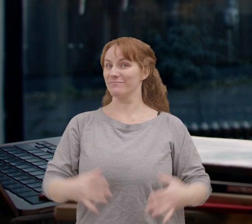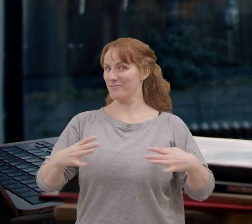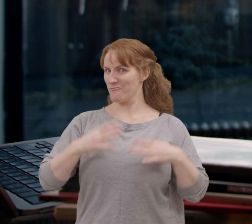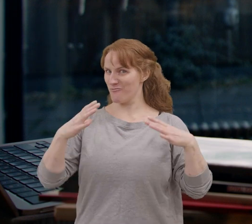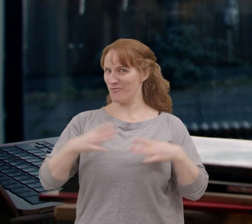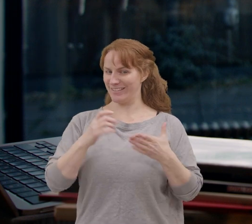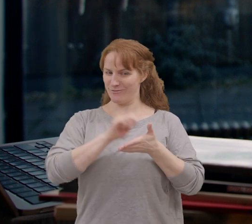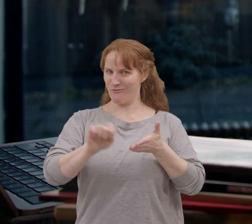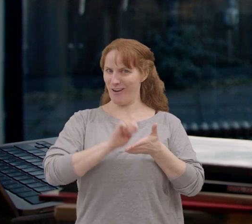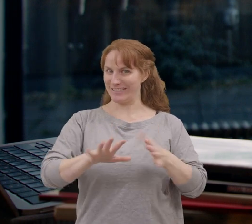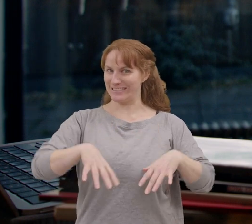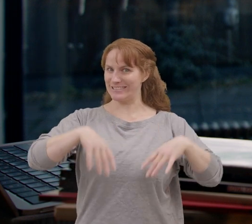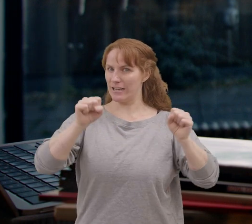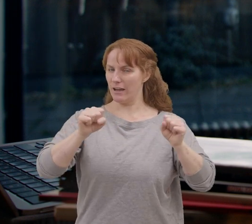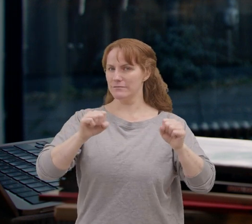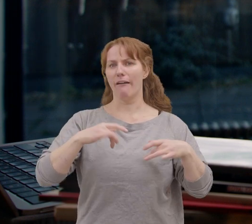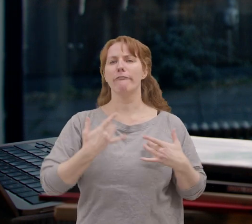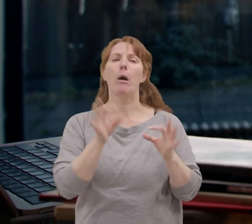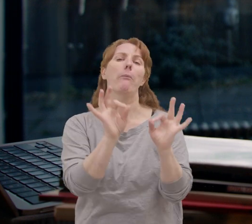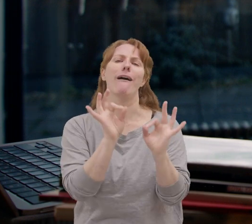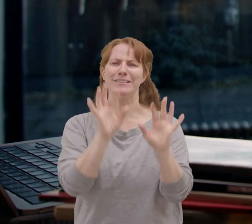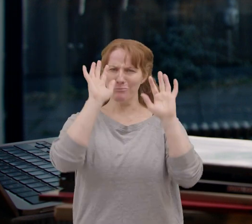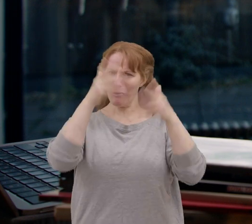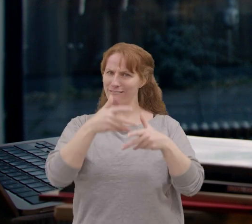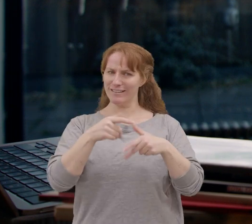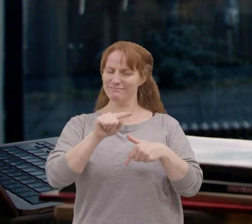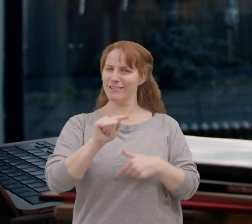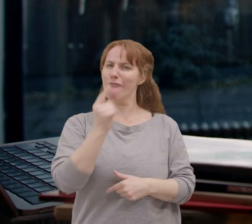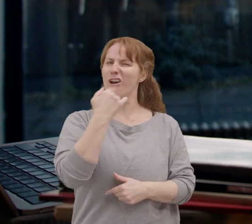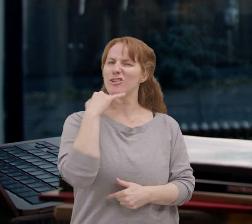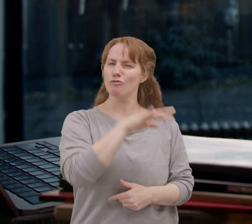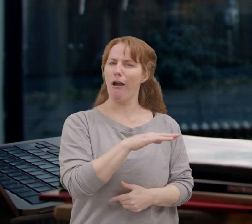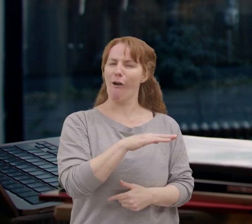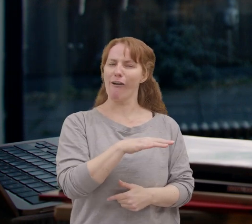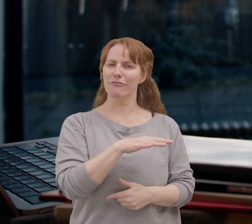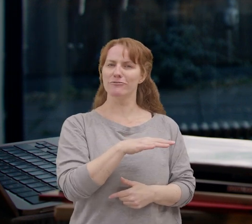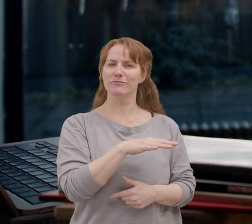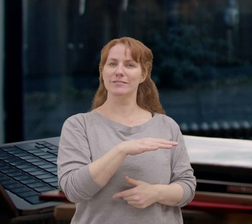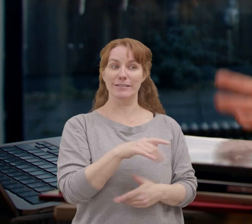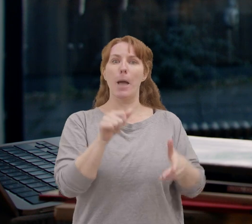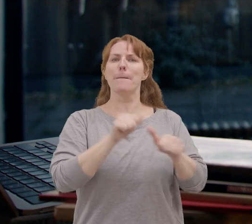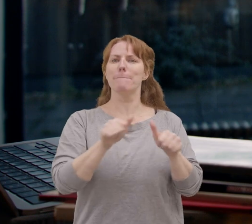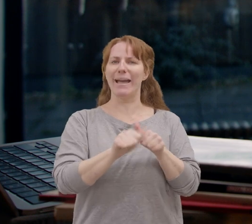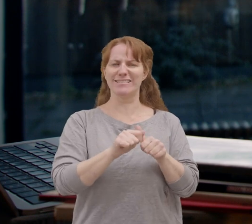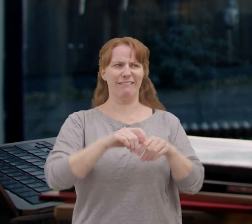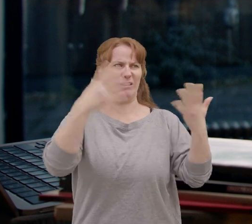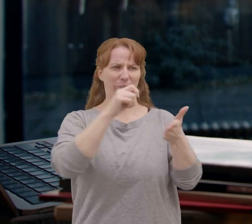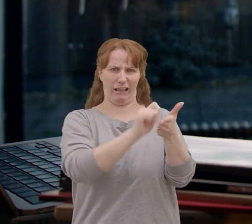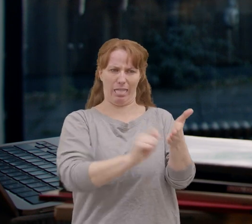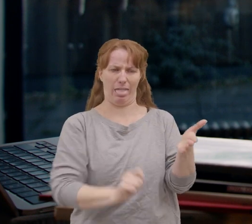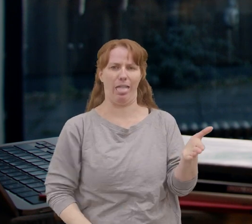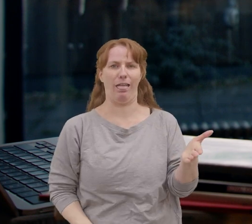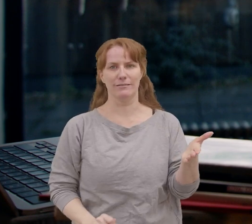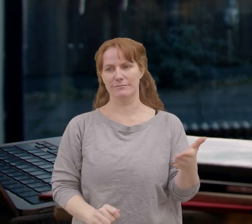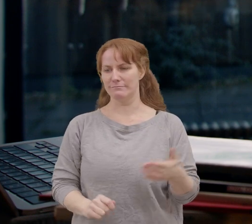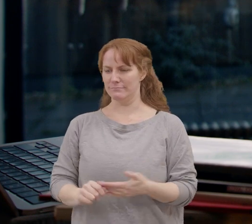You're ready to start writing your first scene. If it doesn't feel perfect, don't worry, this is just a first draft. It's always easiest to get something on the page so you're